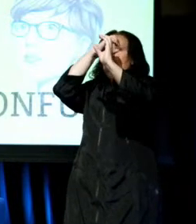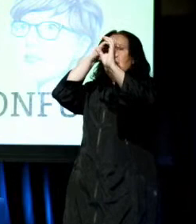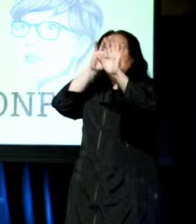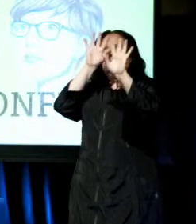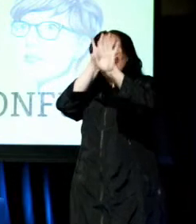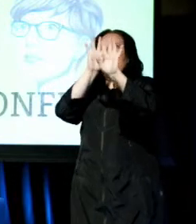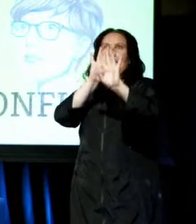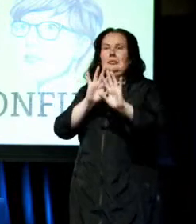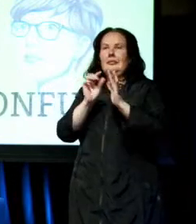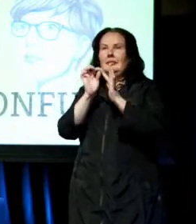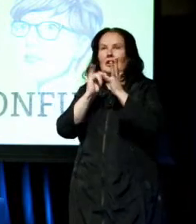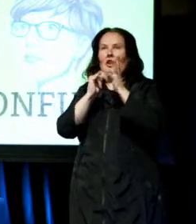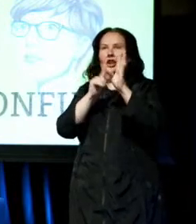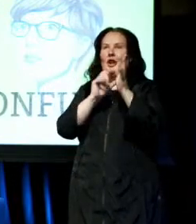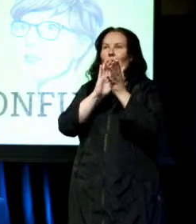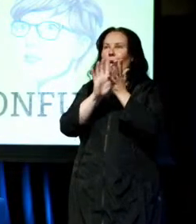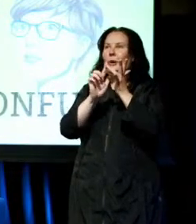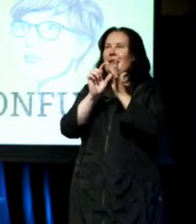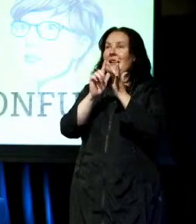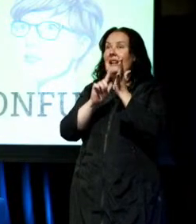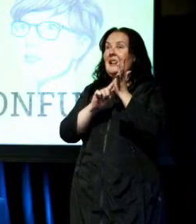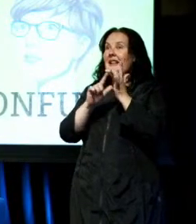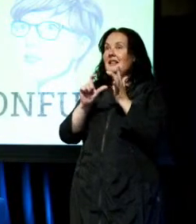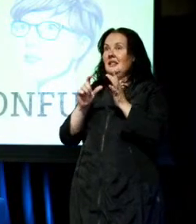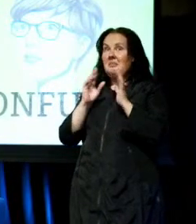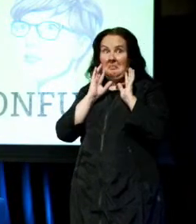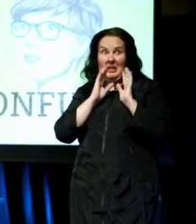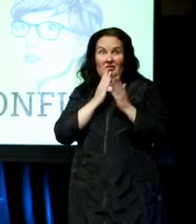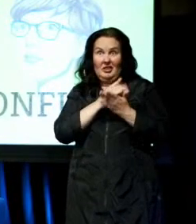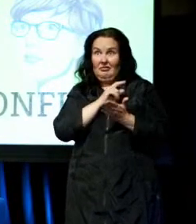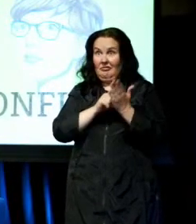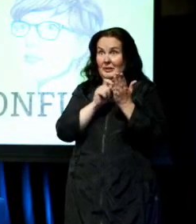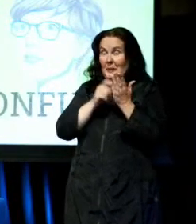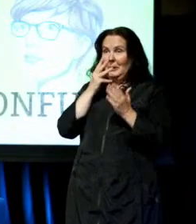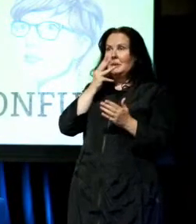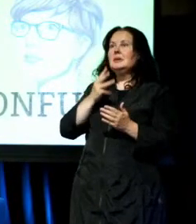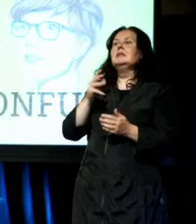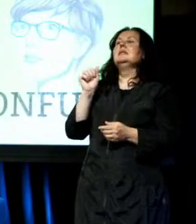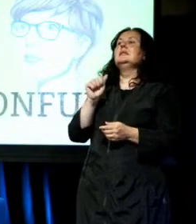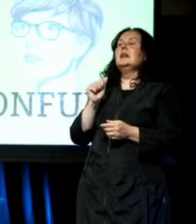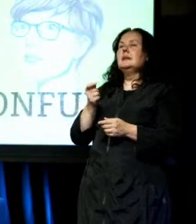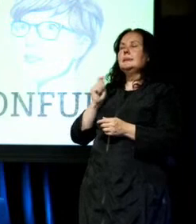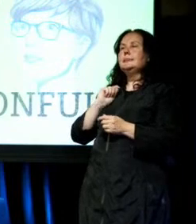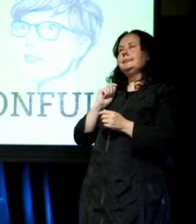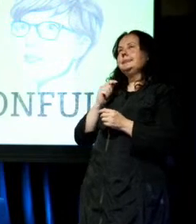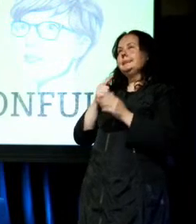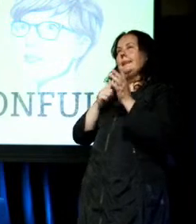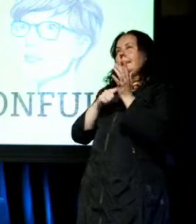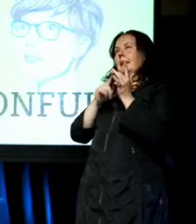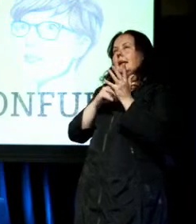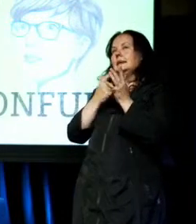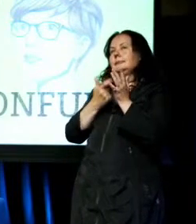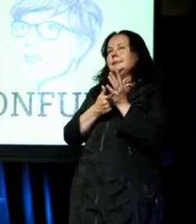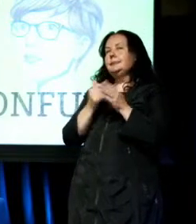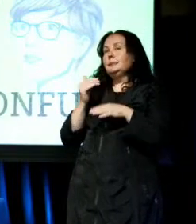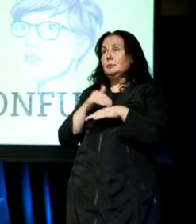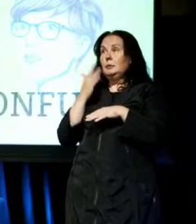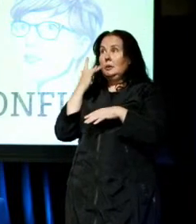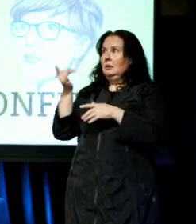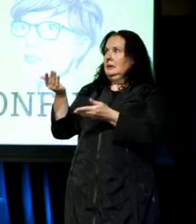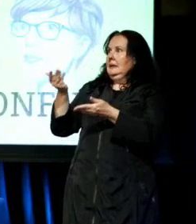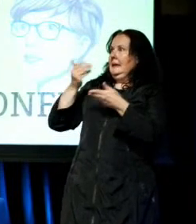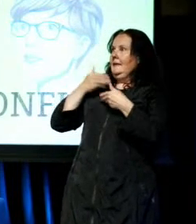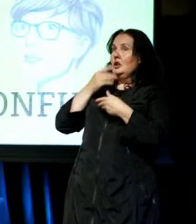Like, that's amazing. You wrote that at 13. Yeah, and then, but the problem I think is that when you give a child that much